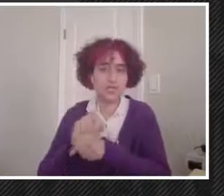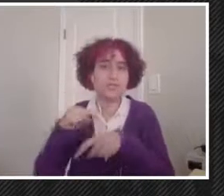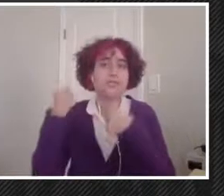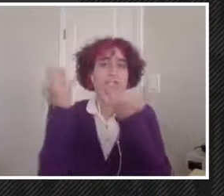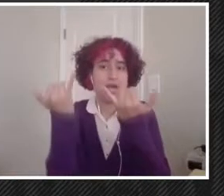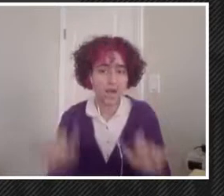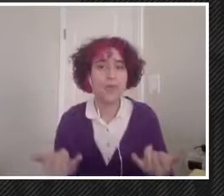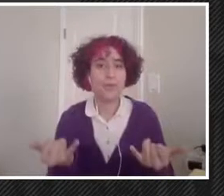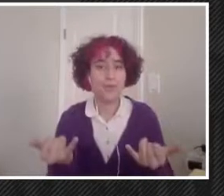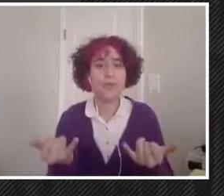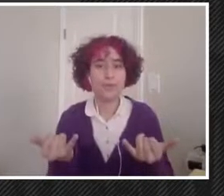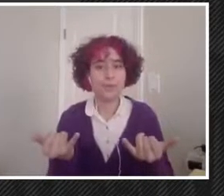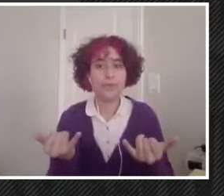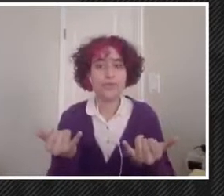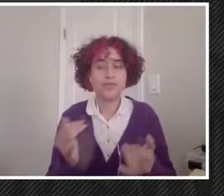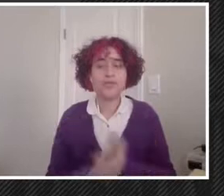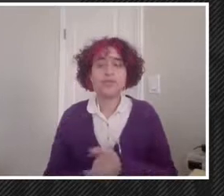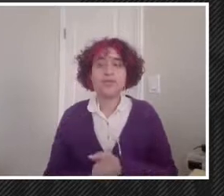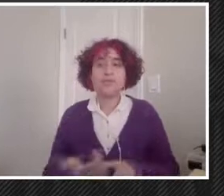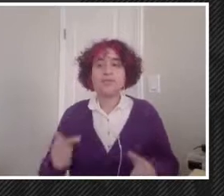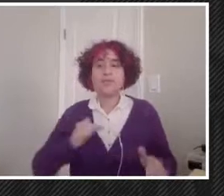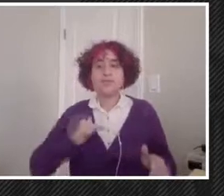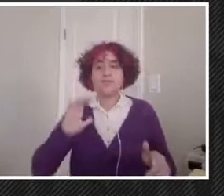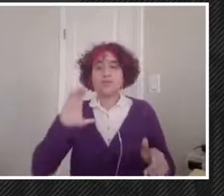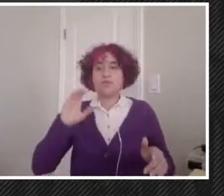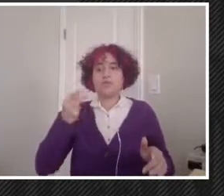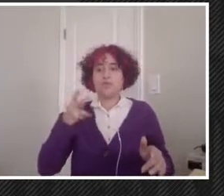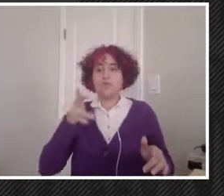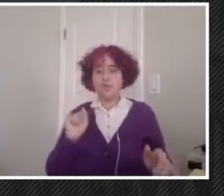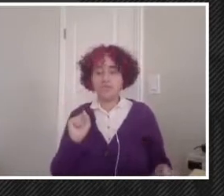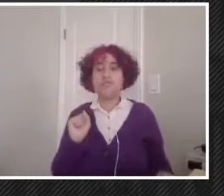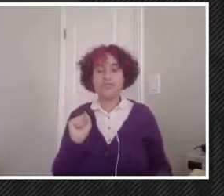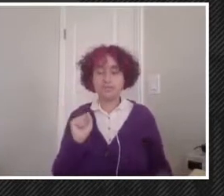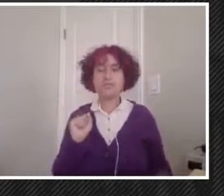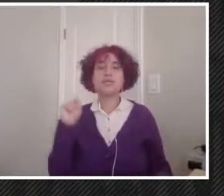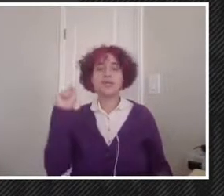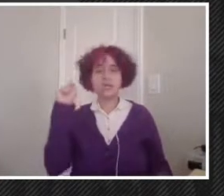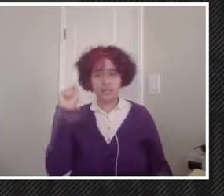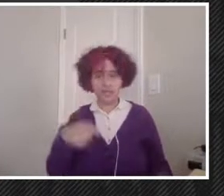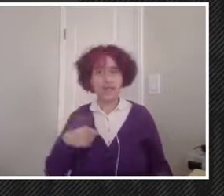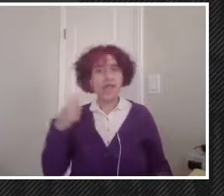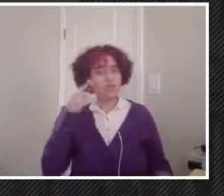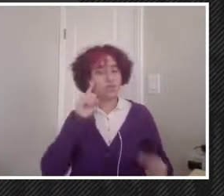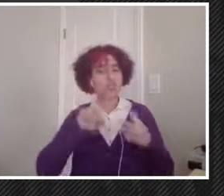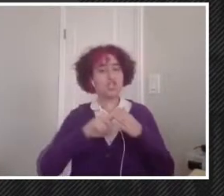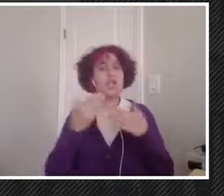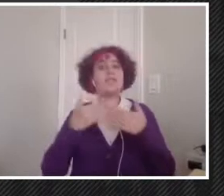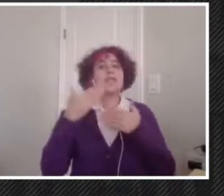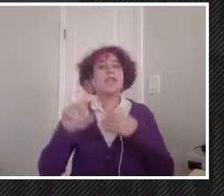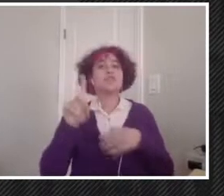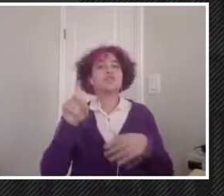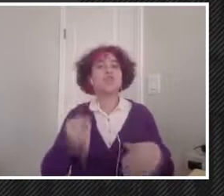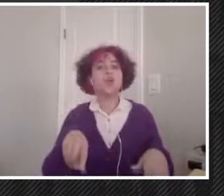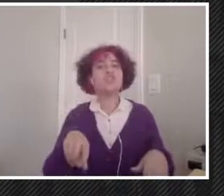Good. And you know what? Why don't we jump into the next question, which deals the pipeline